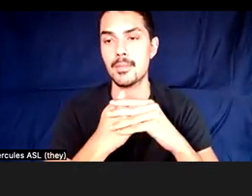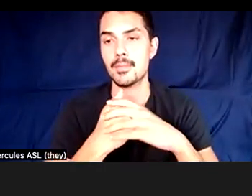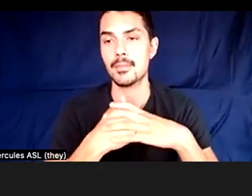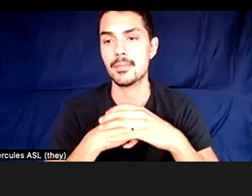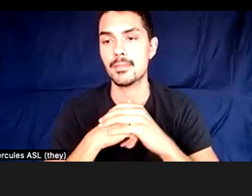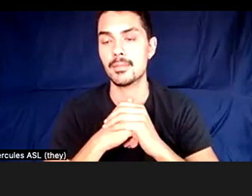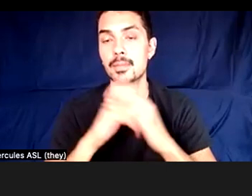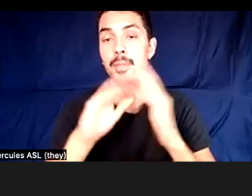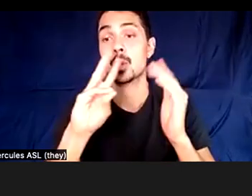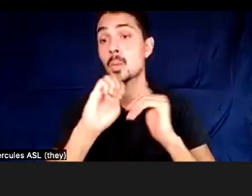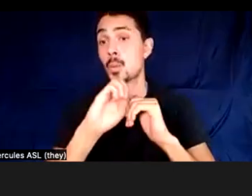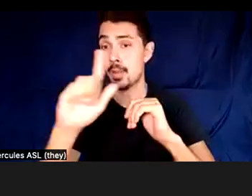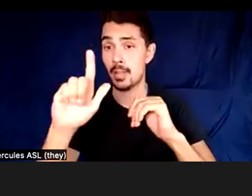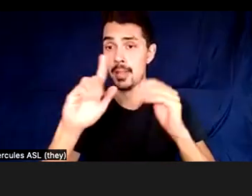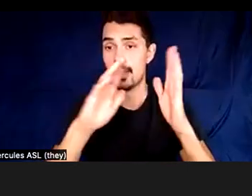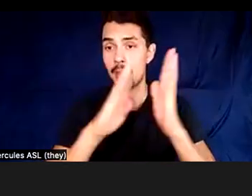Well,